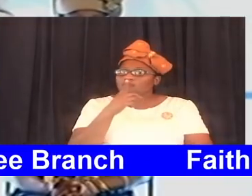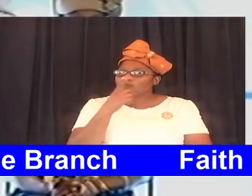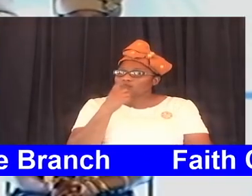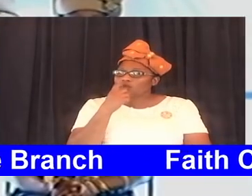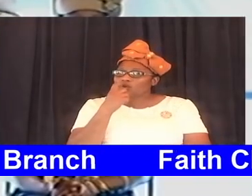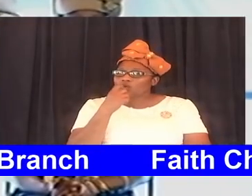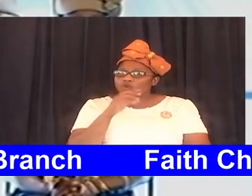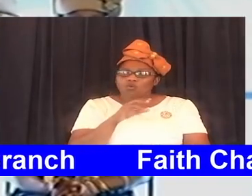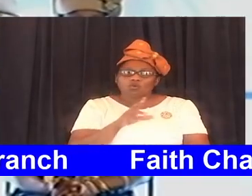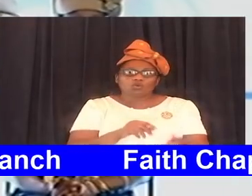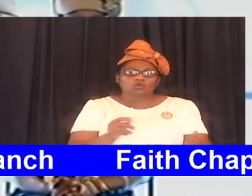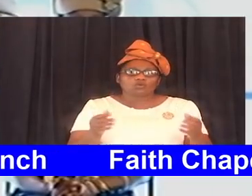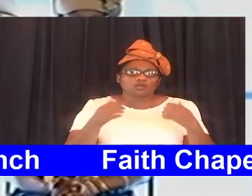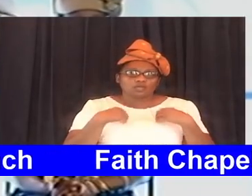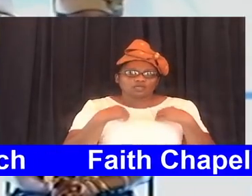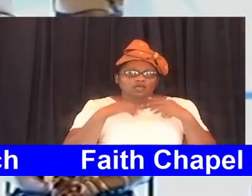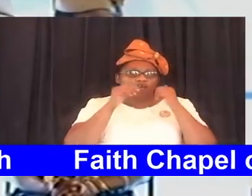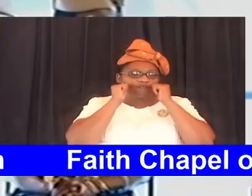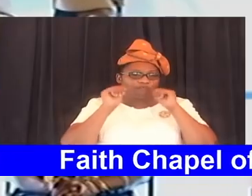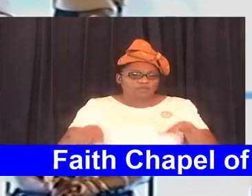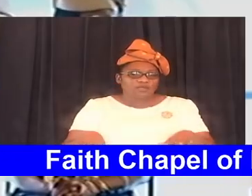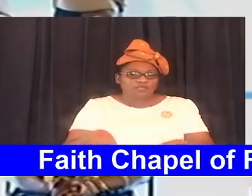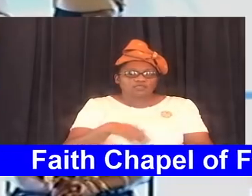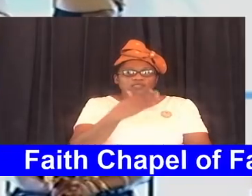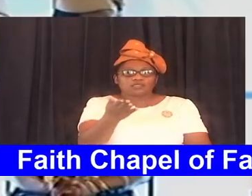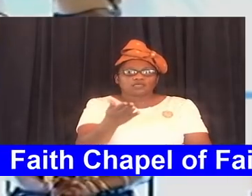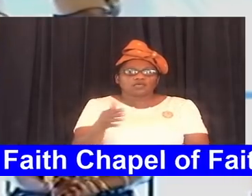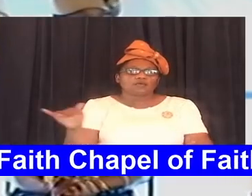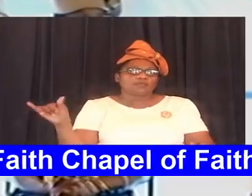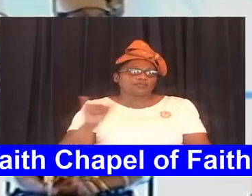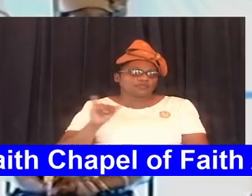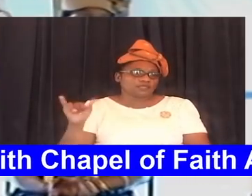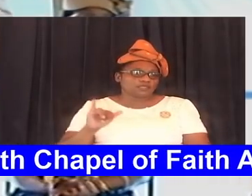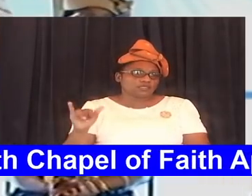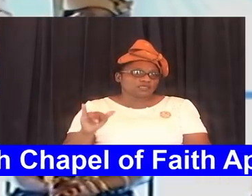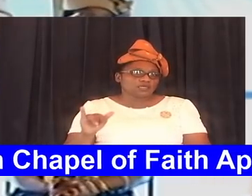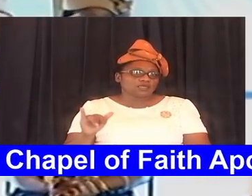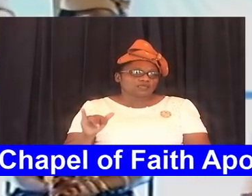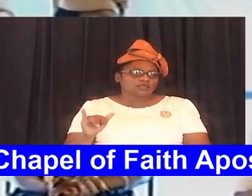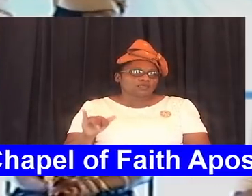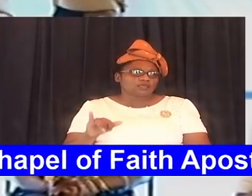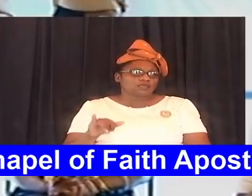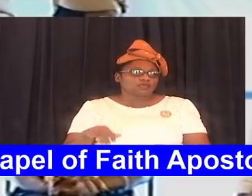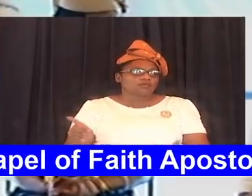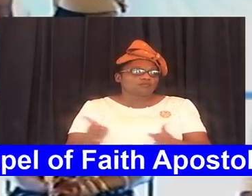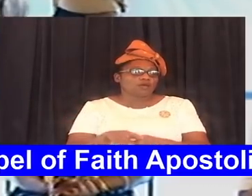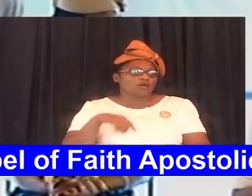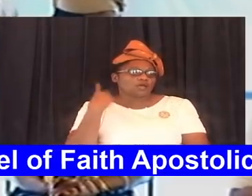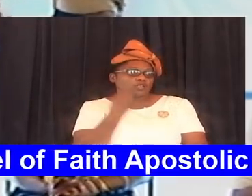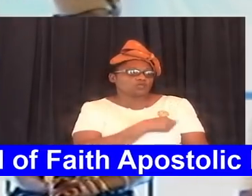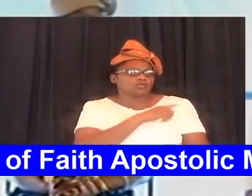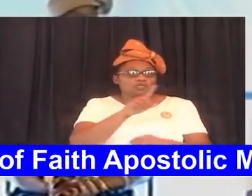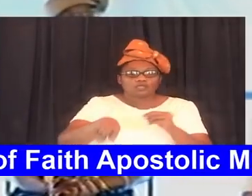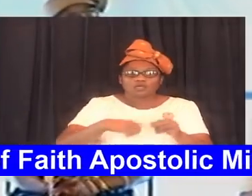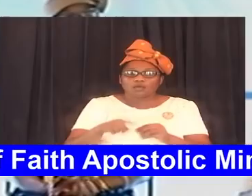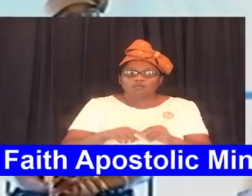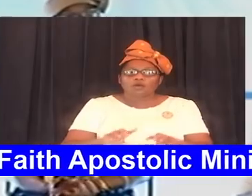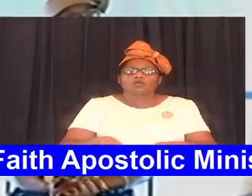now as we pray for the offering which we are about to give in Jesus' name. And everybody say